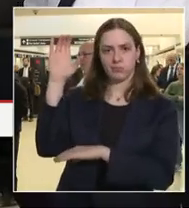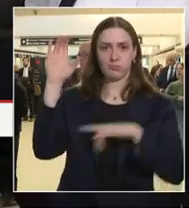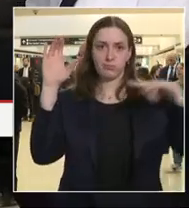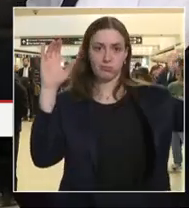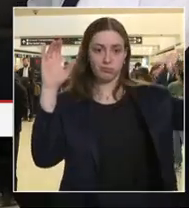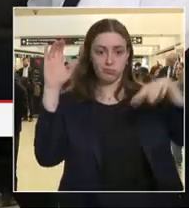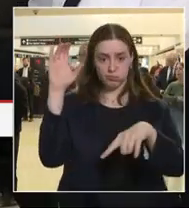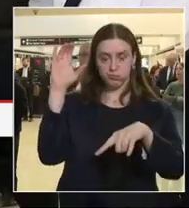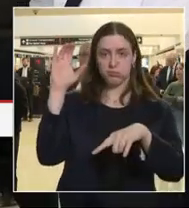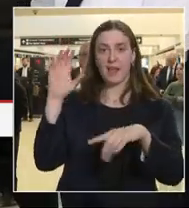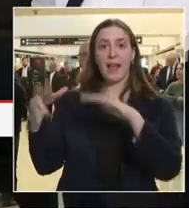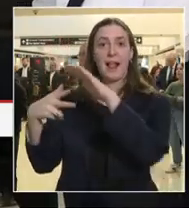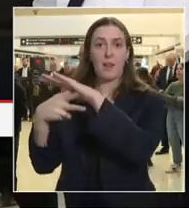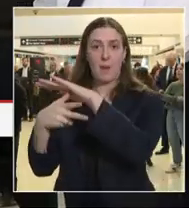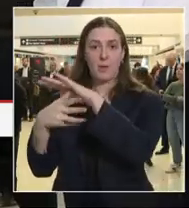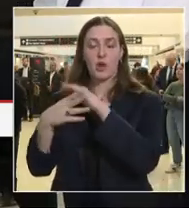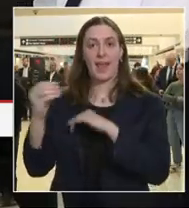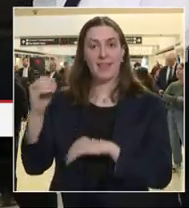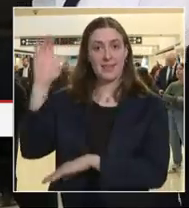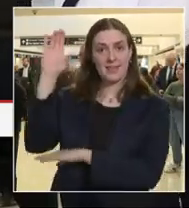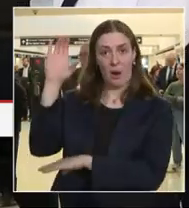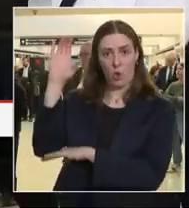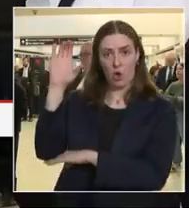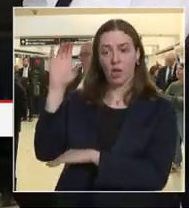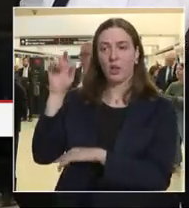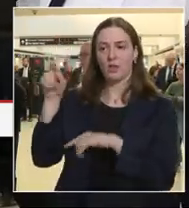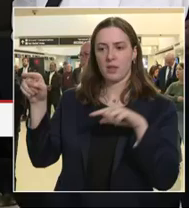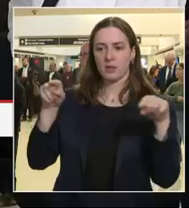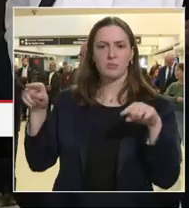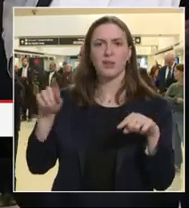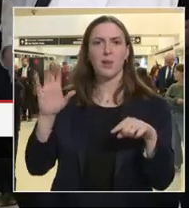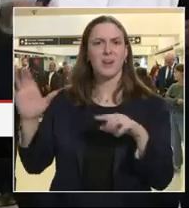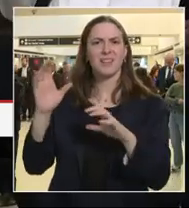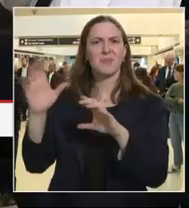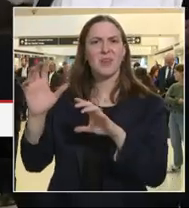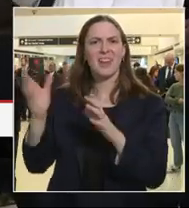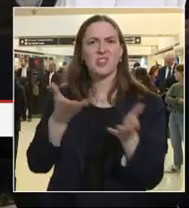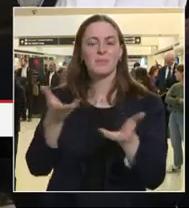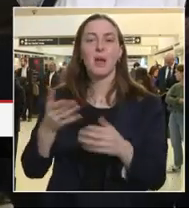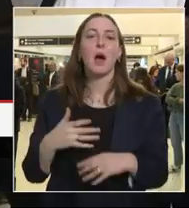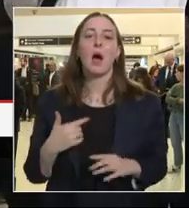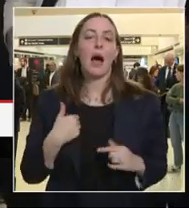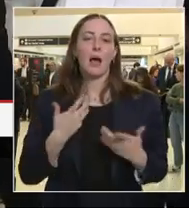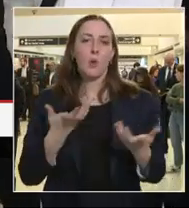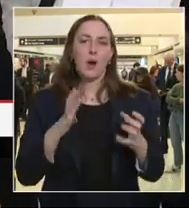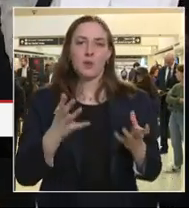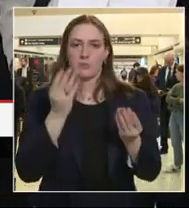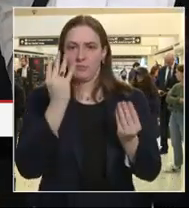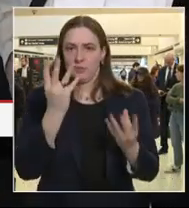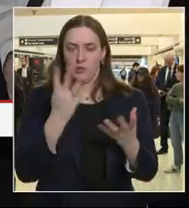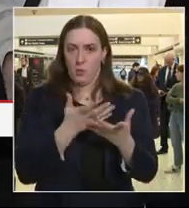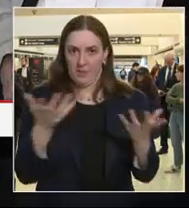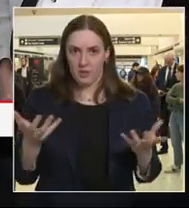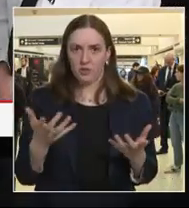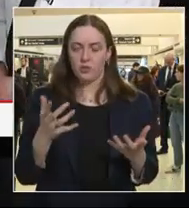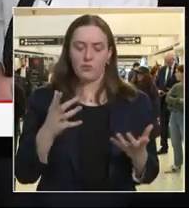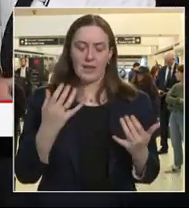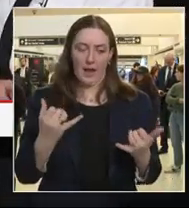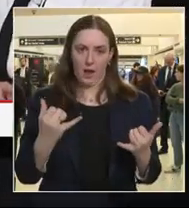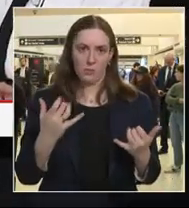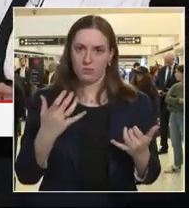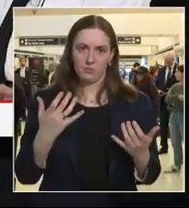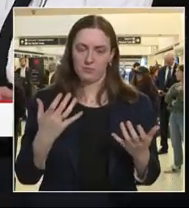I don't want to say too much on the communication between the helicopter and the tower and the airline and the tower,